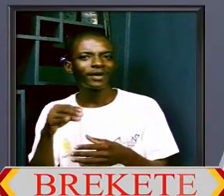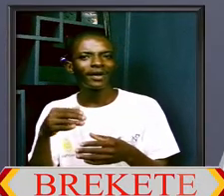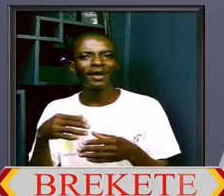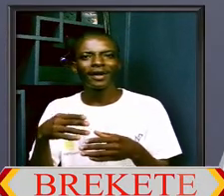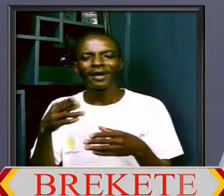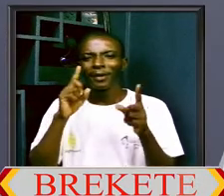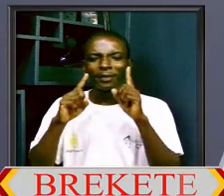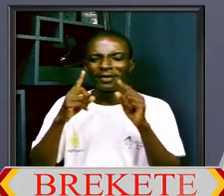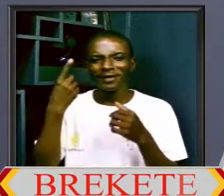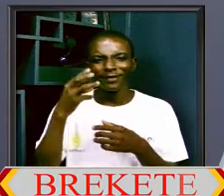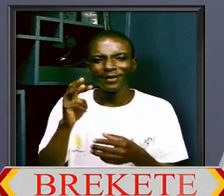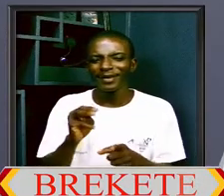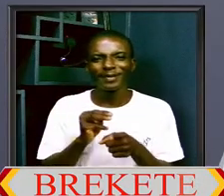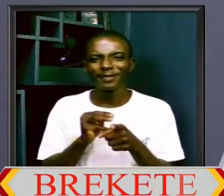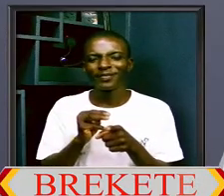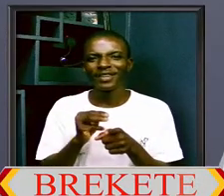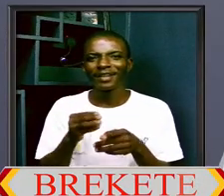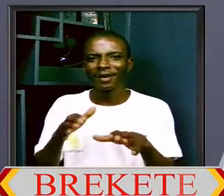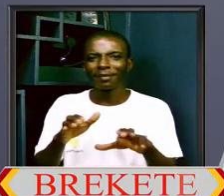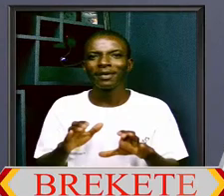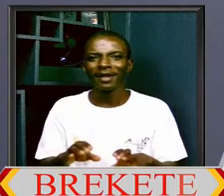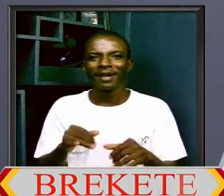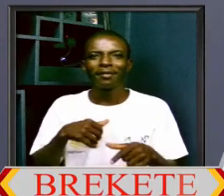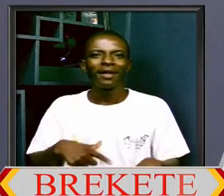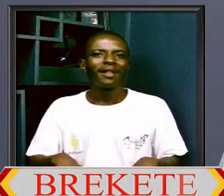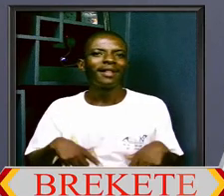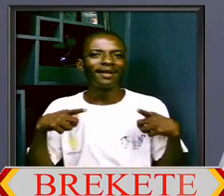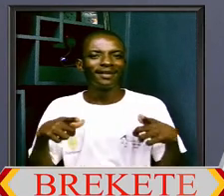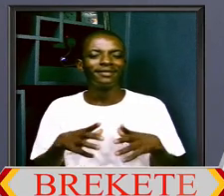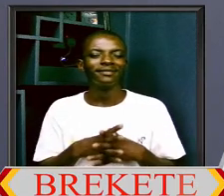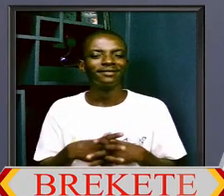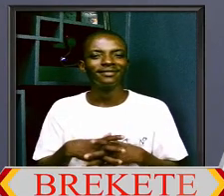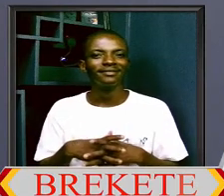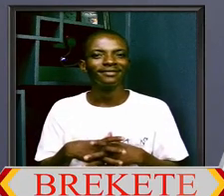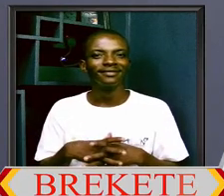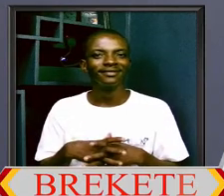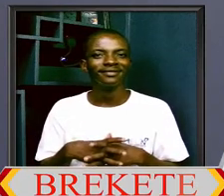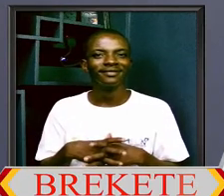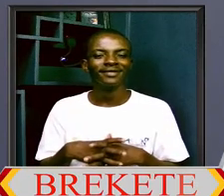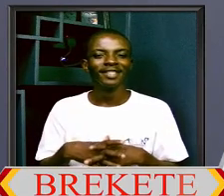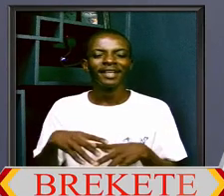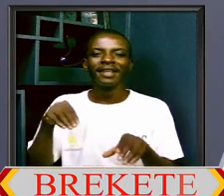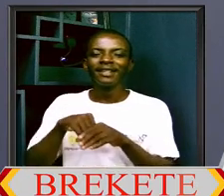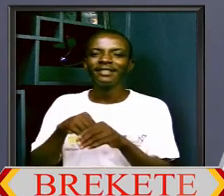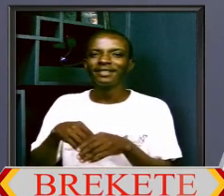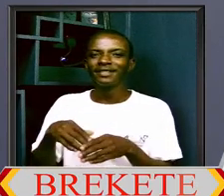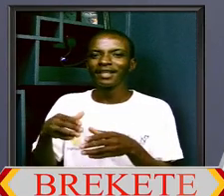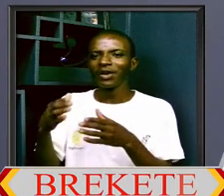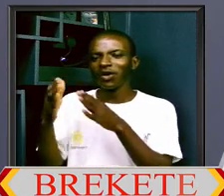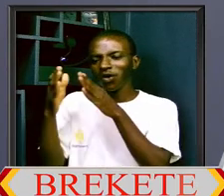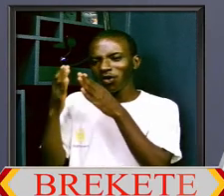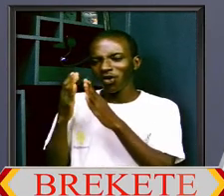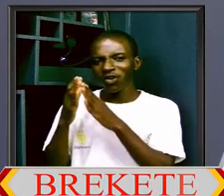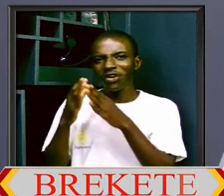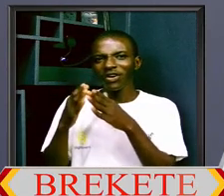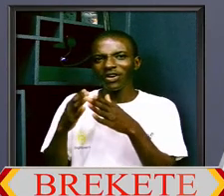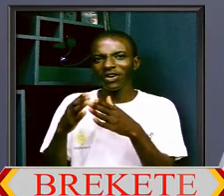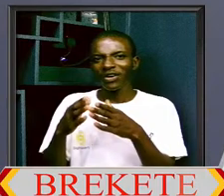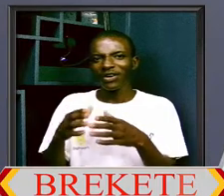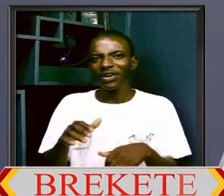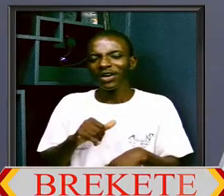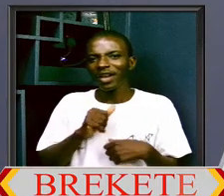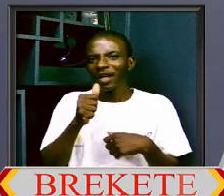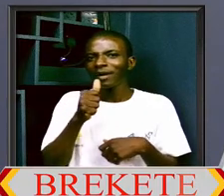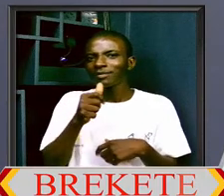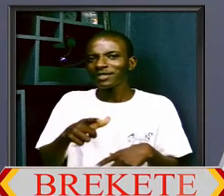Francis Duru they bury I'm alive he inside coffin inside gravy I